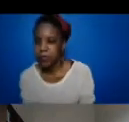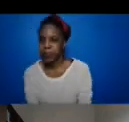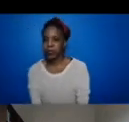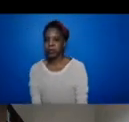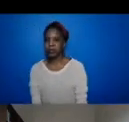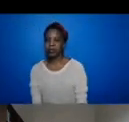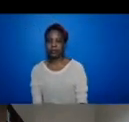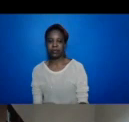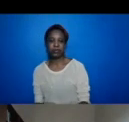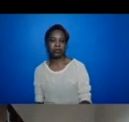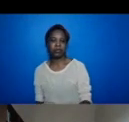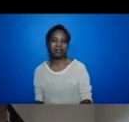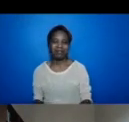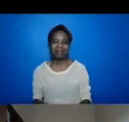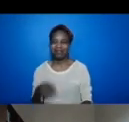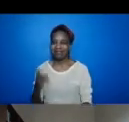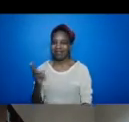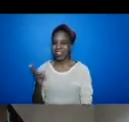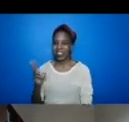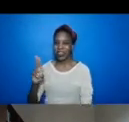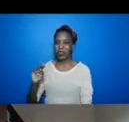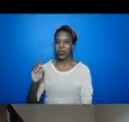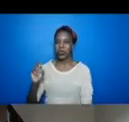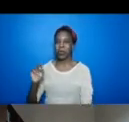Humanity 1.0 was about